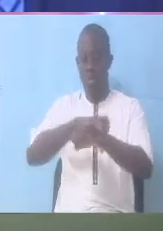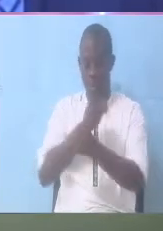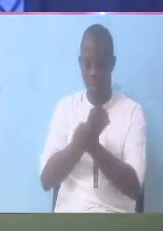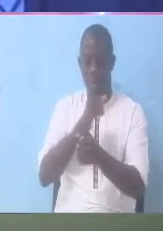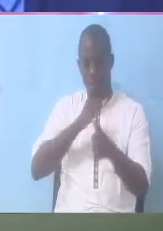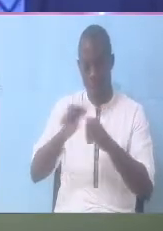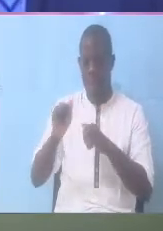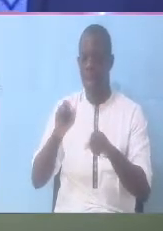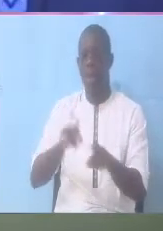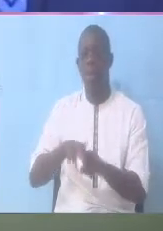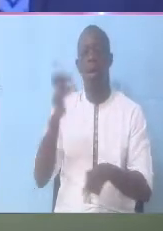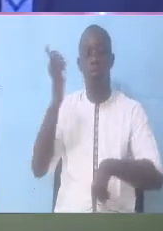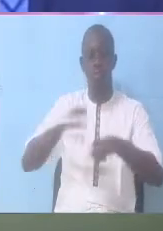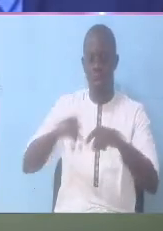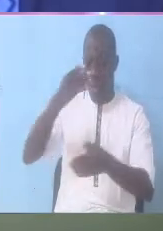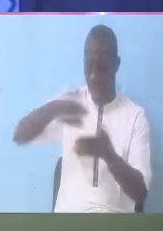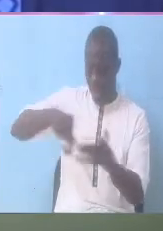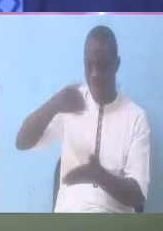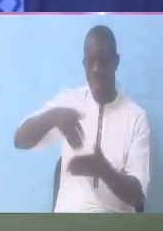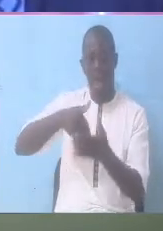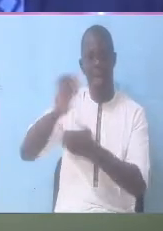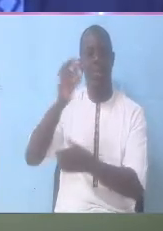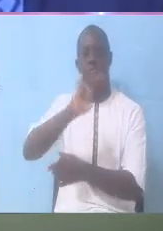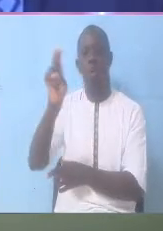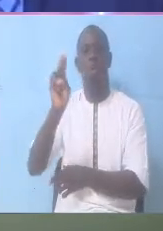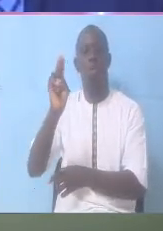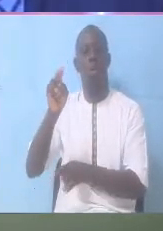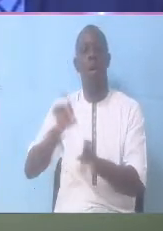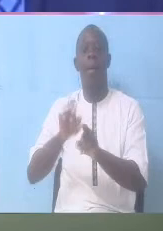outside because it's not going to say the good name to the president.